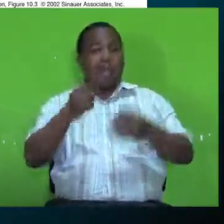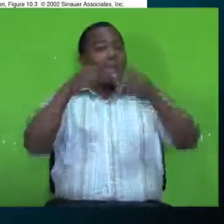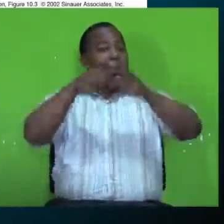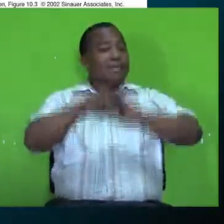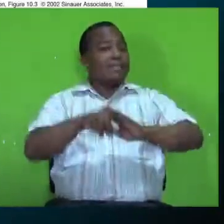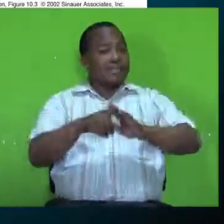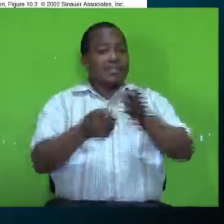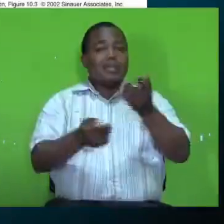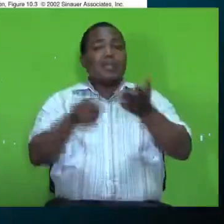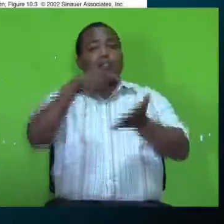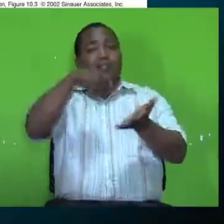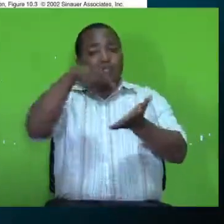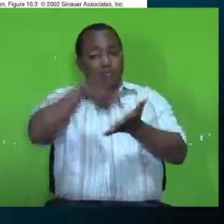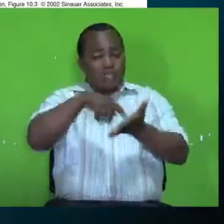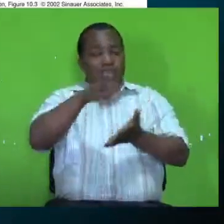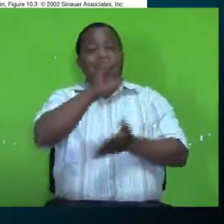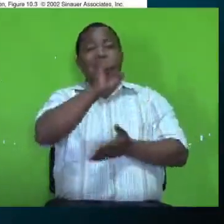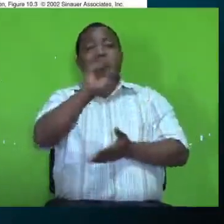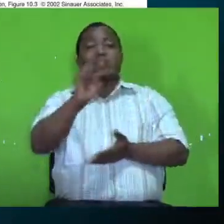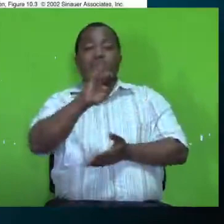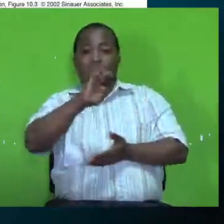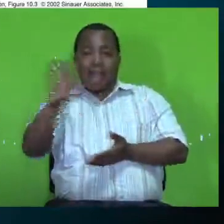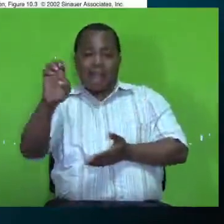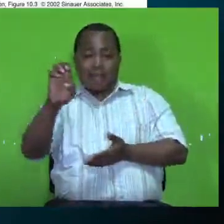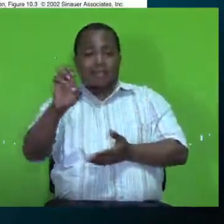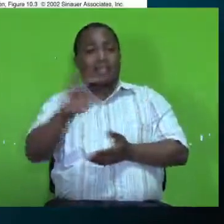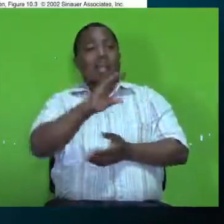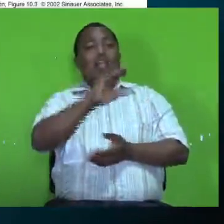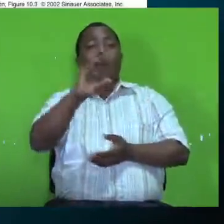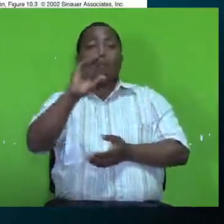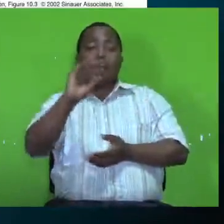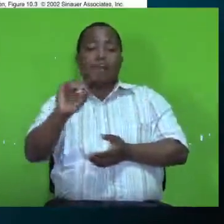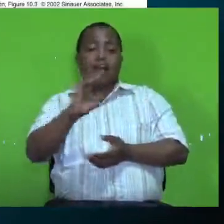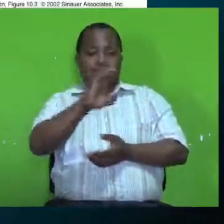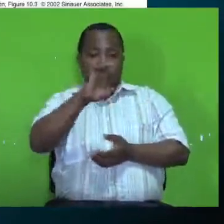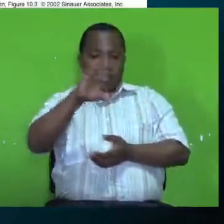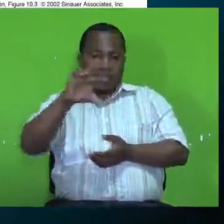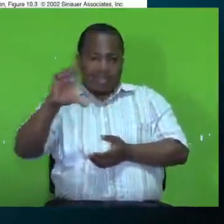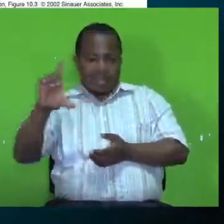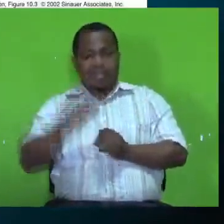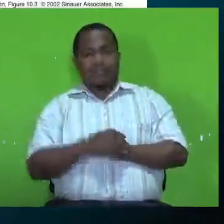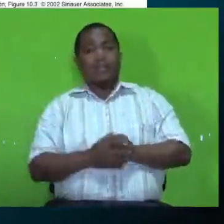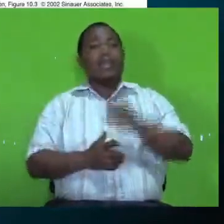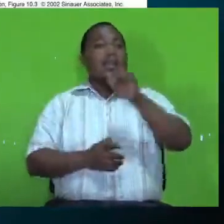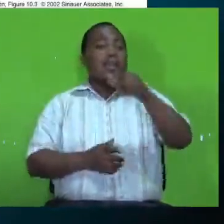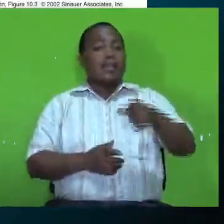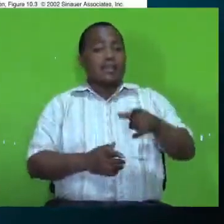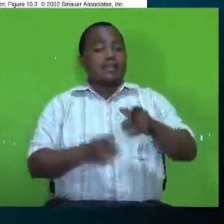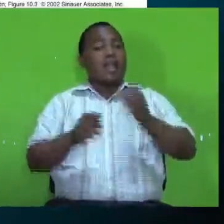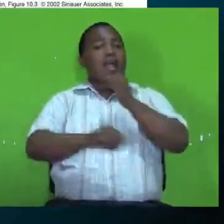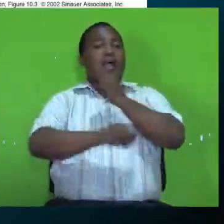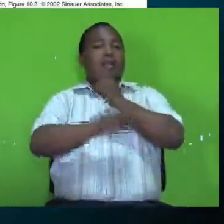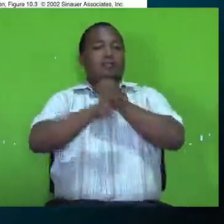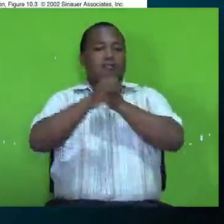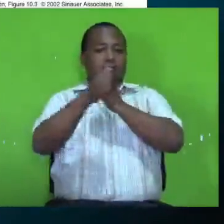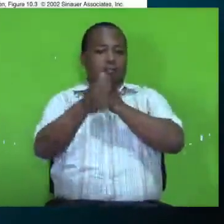in between sieve tube elements and companion cells is to